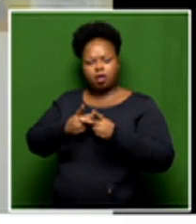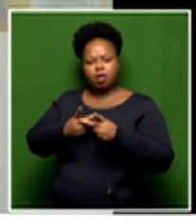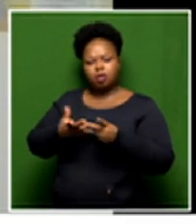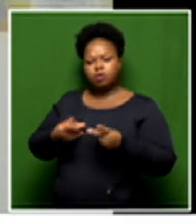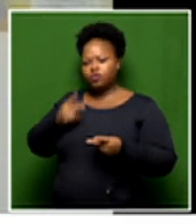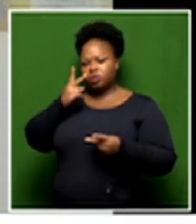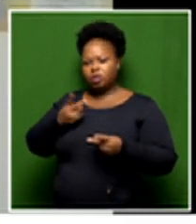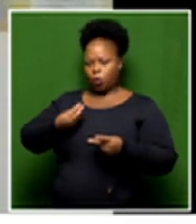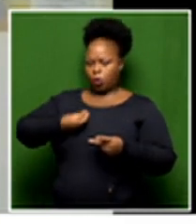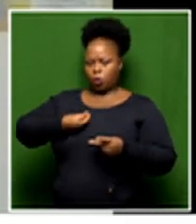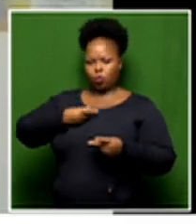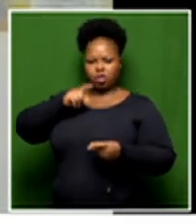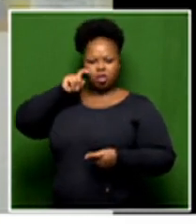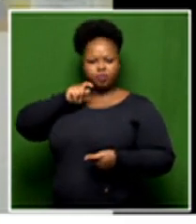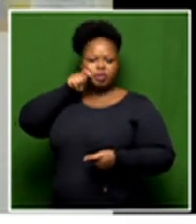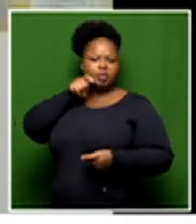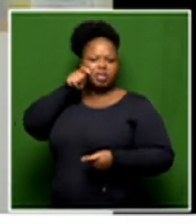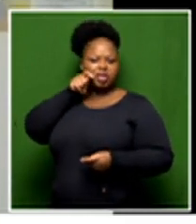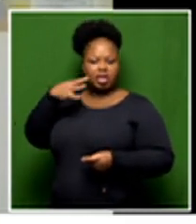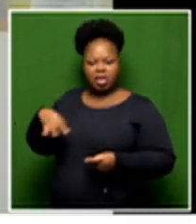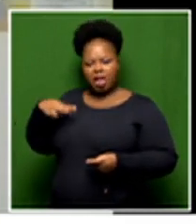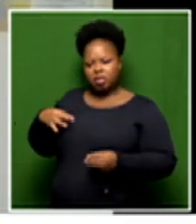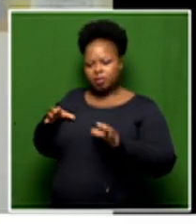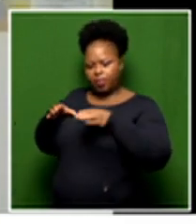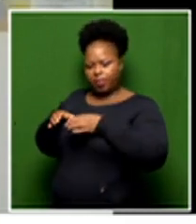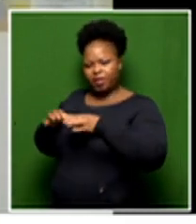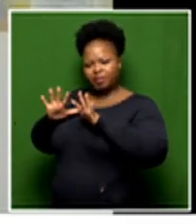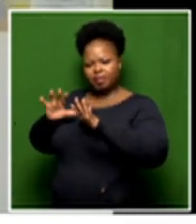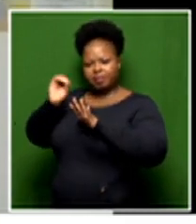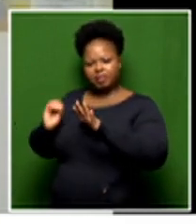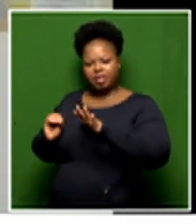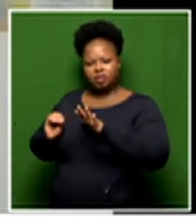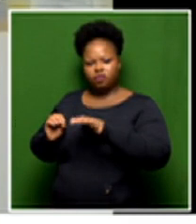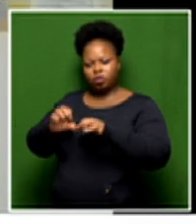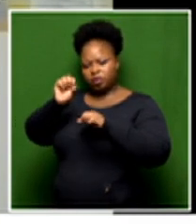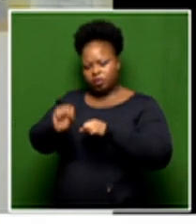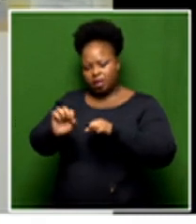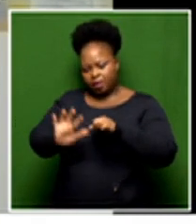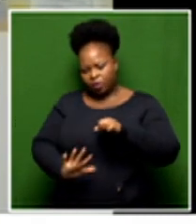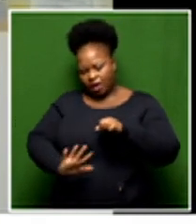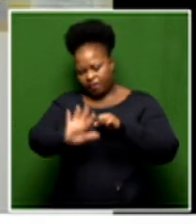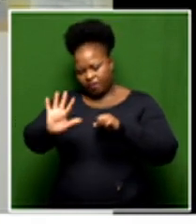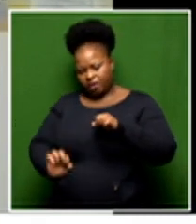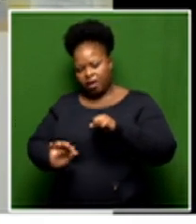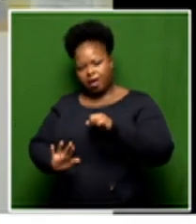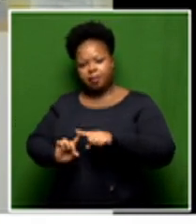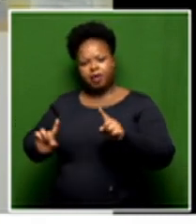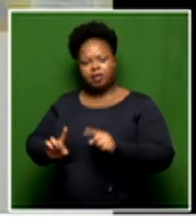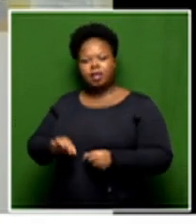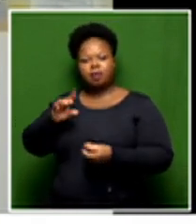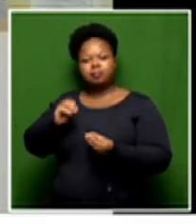girls, although they comprise 10% of our population in sub-Saharan Africa, they actually account